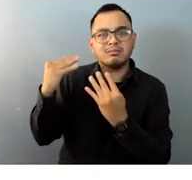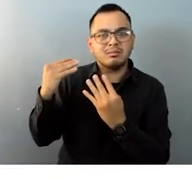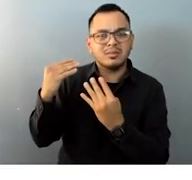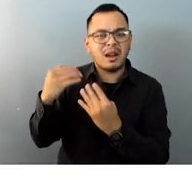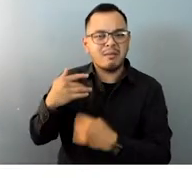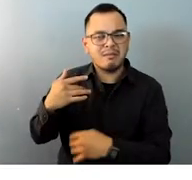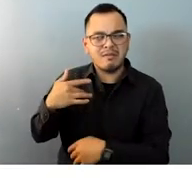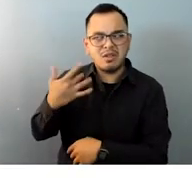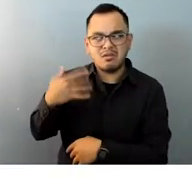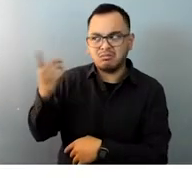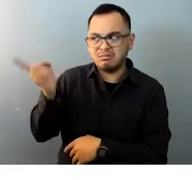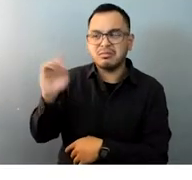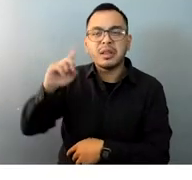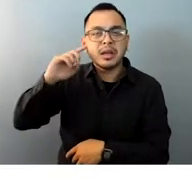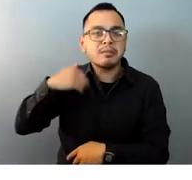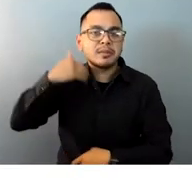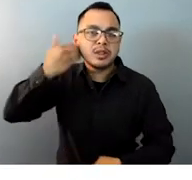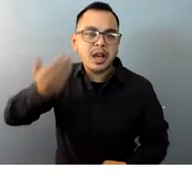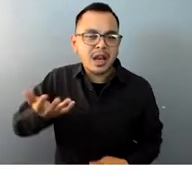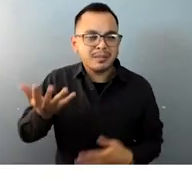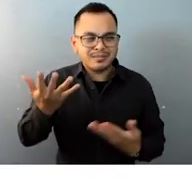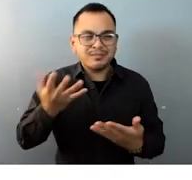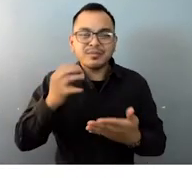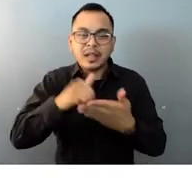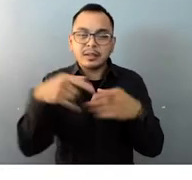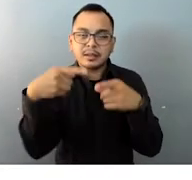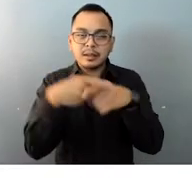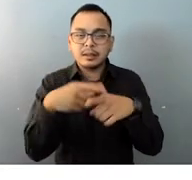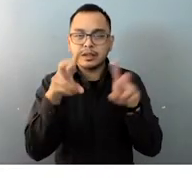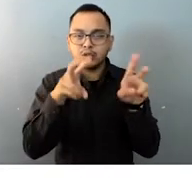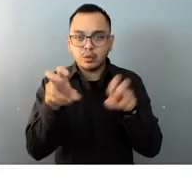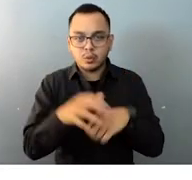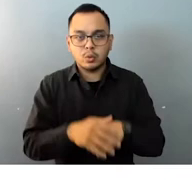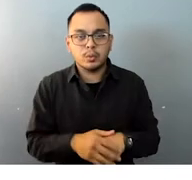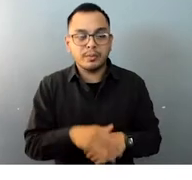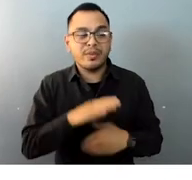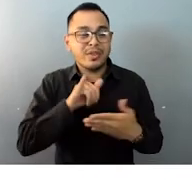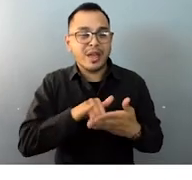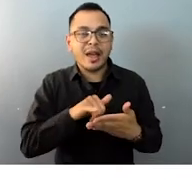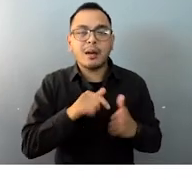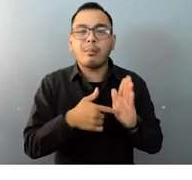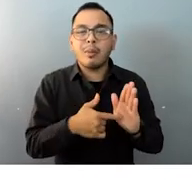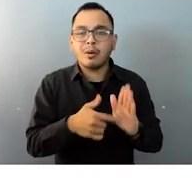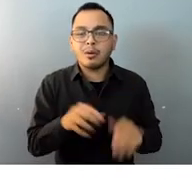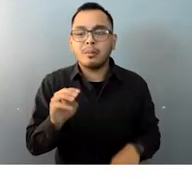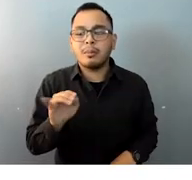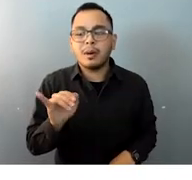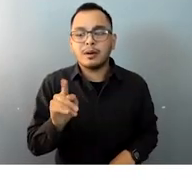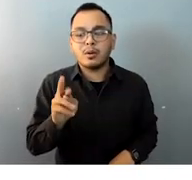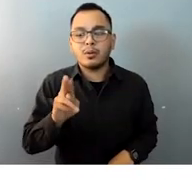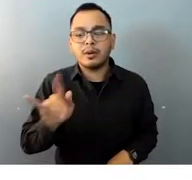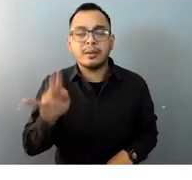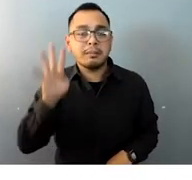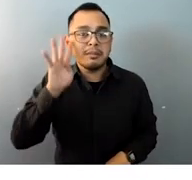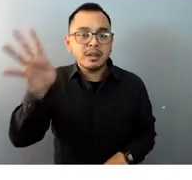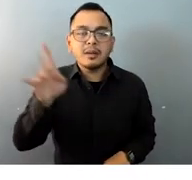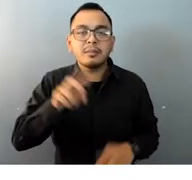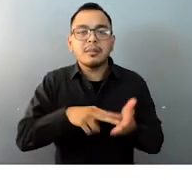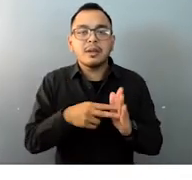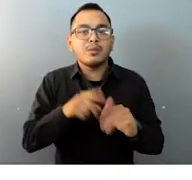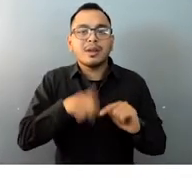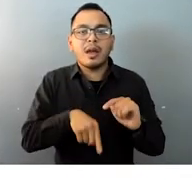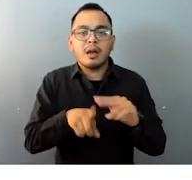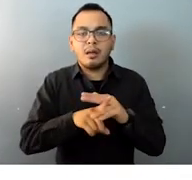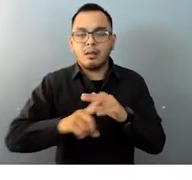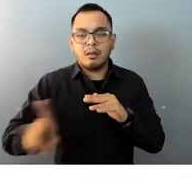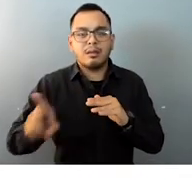I'm made to feel shame. And that is, I think, the crux of the issue. So this, the whole model minority myth means we